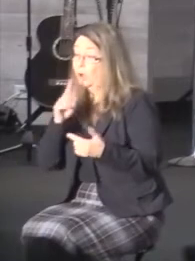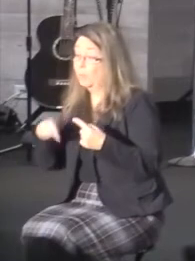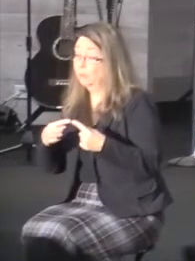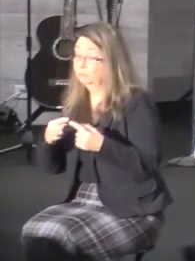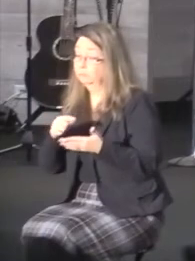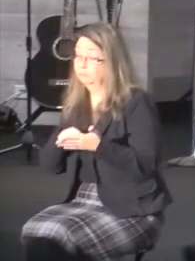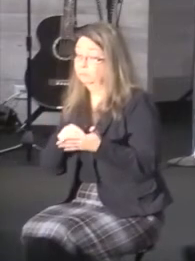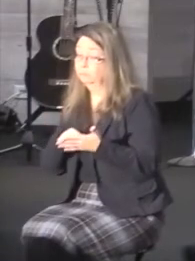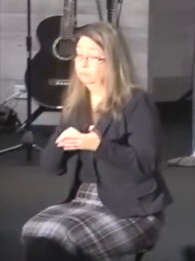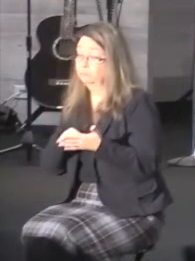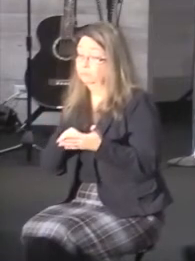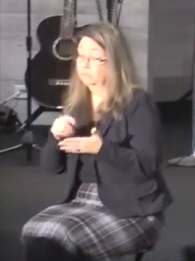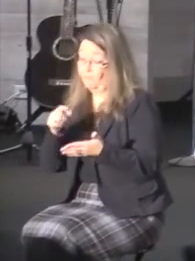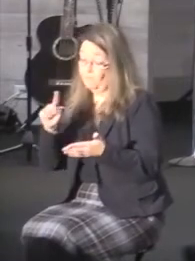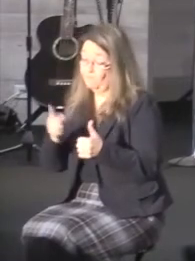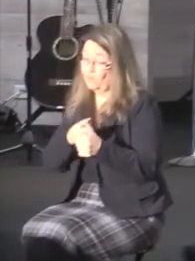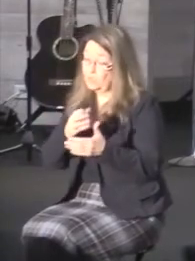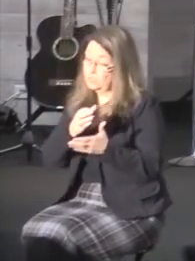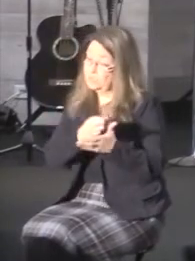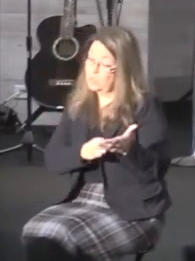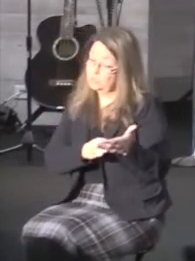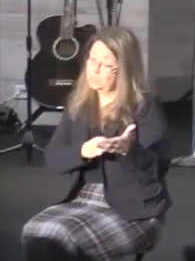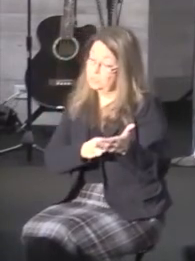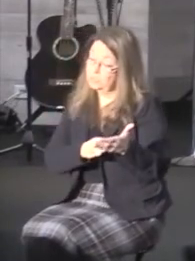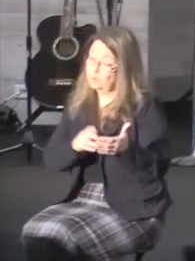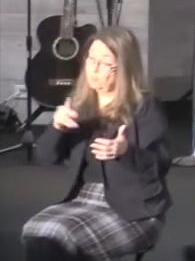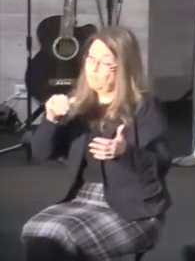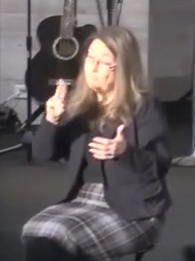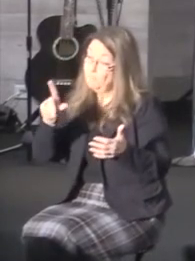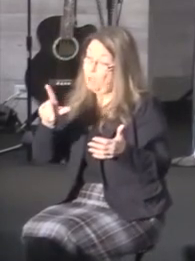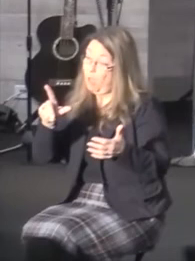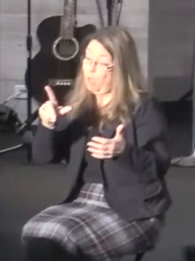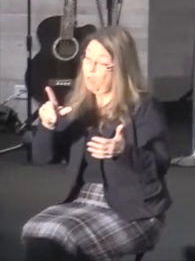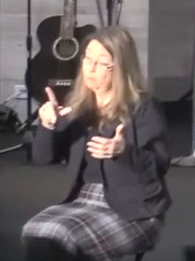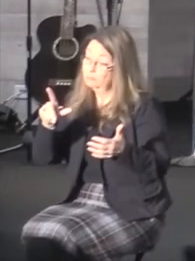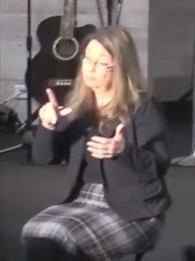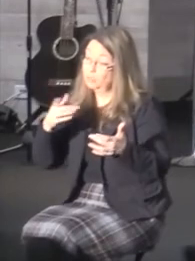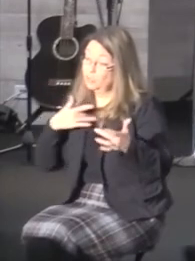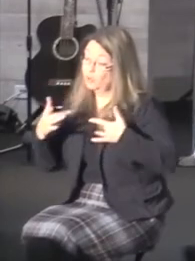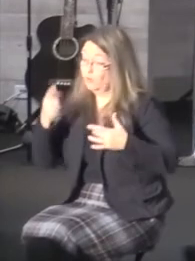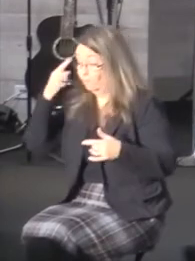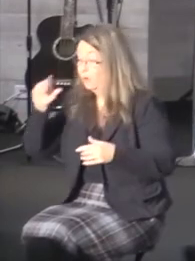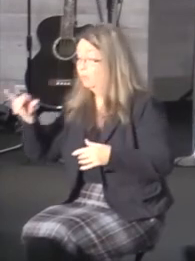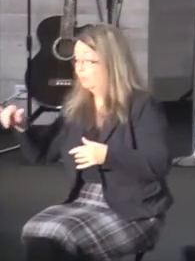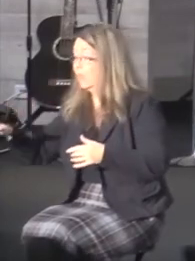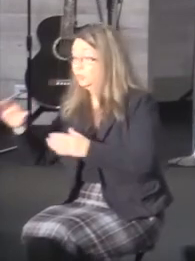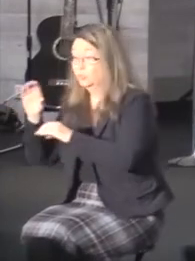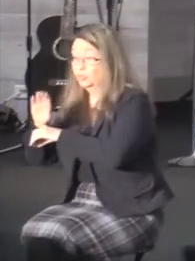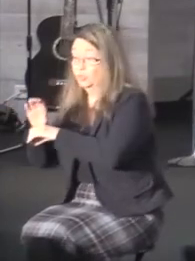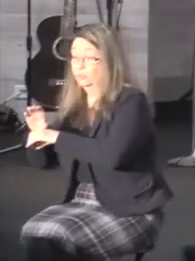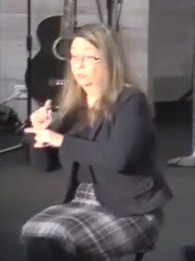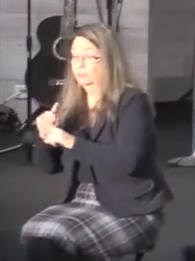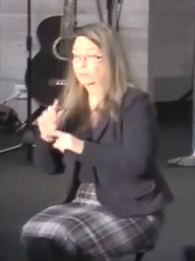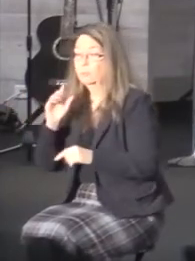is we are looking at this section, this first section of Scripture, where really Paul is going to deal with his concerns for the church at Philippi. But right here, Paul